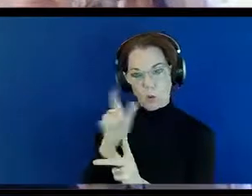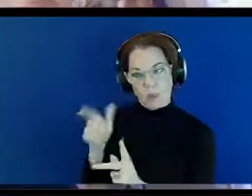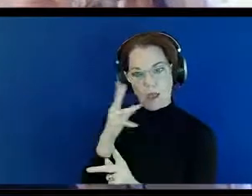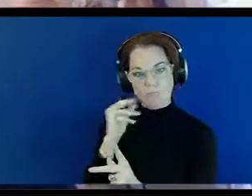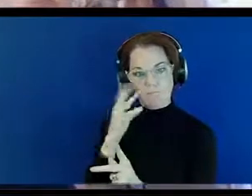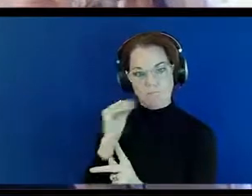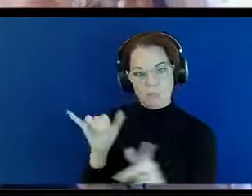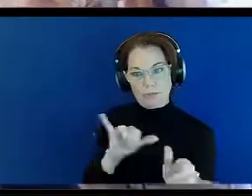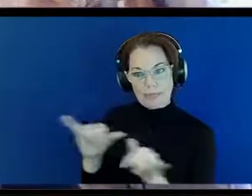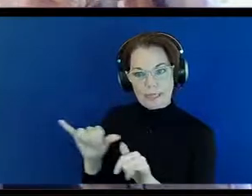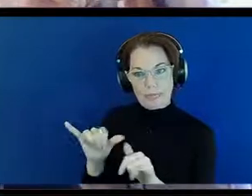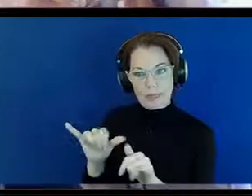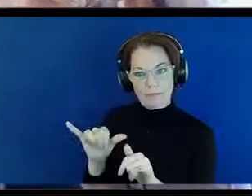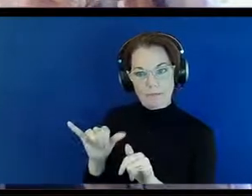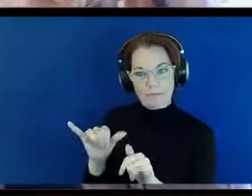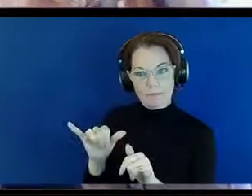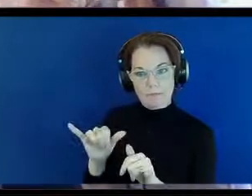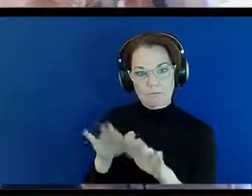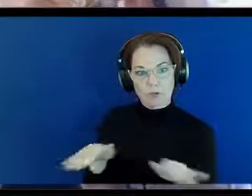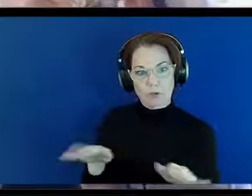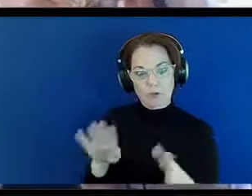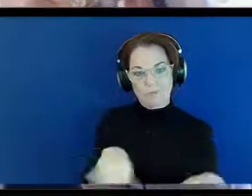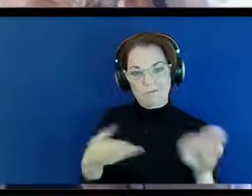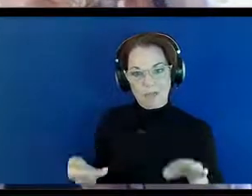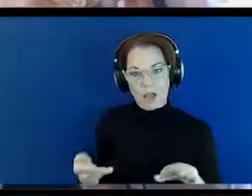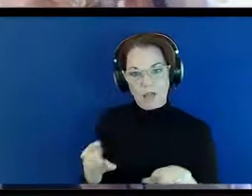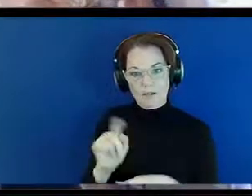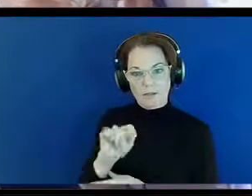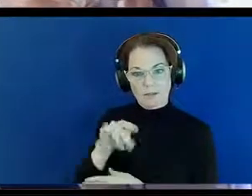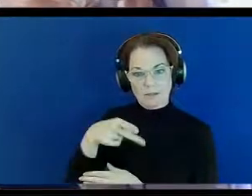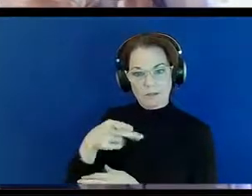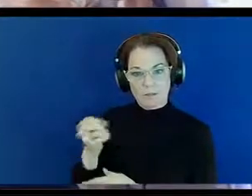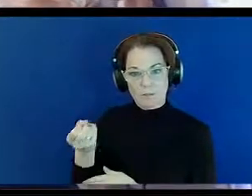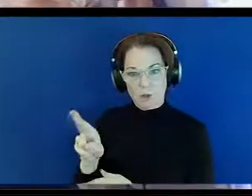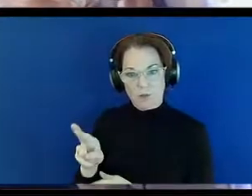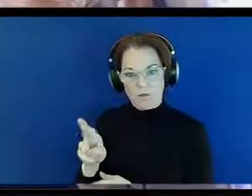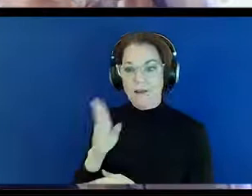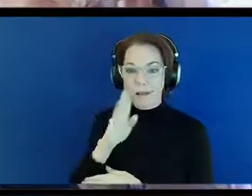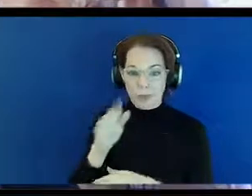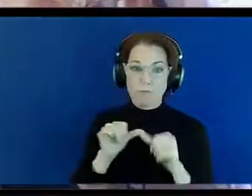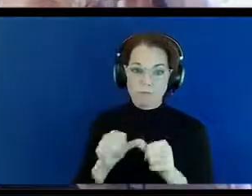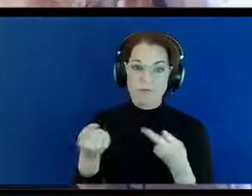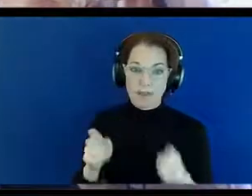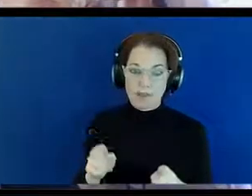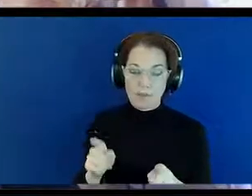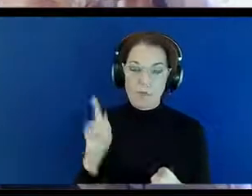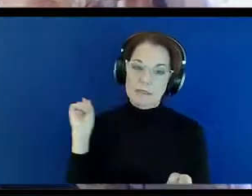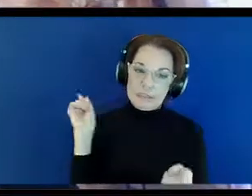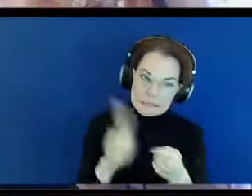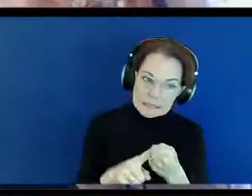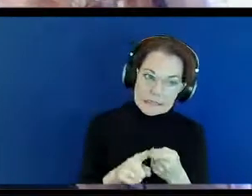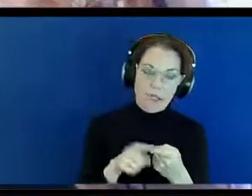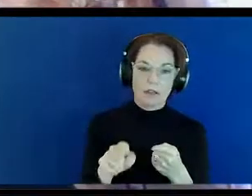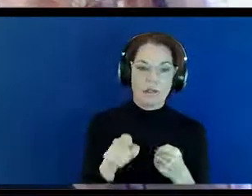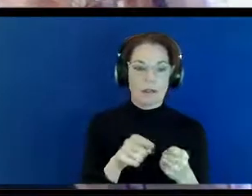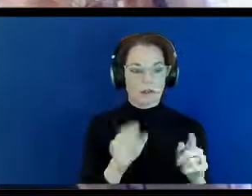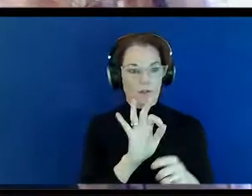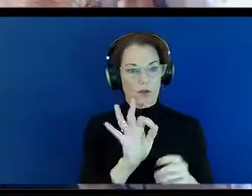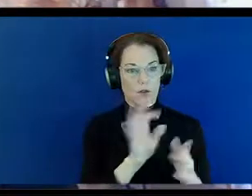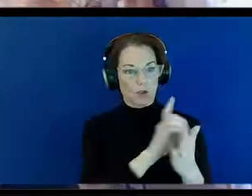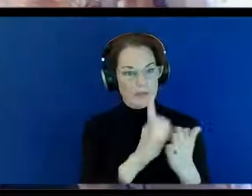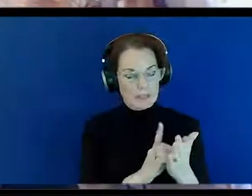unfortunately will continue to happen until clothing storage units can be designed inherently stable following the passage of the Sturdy